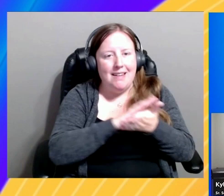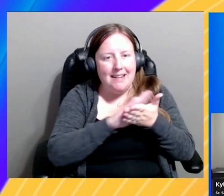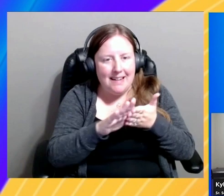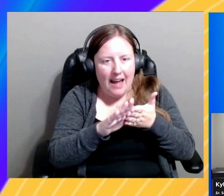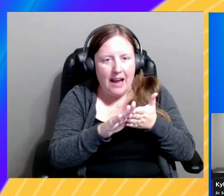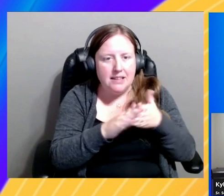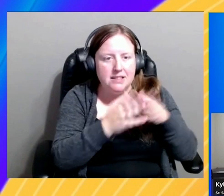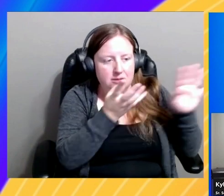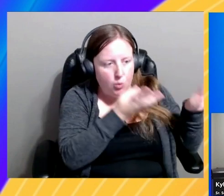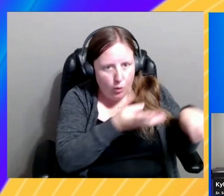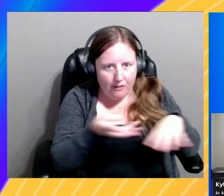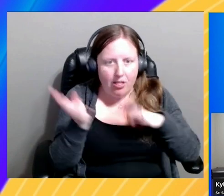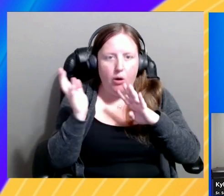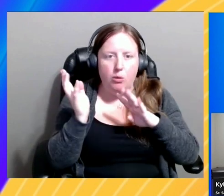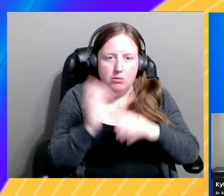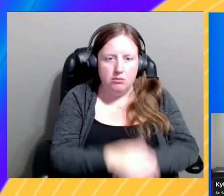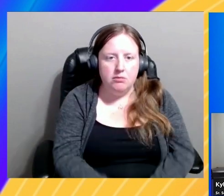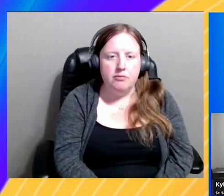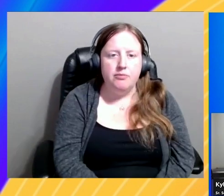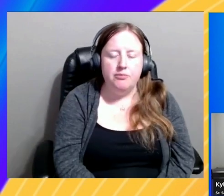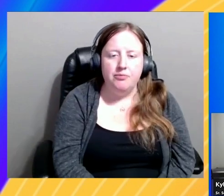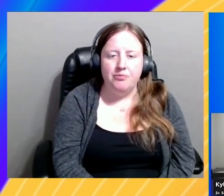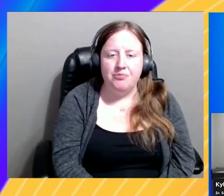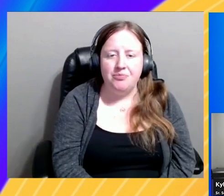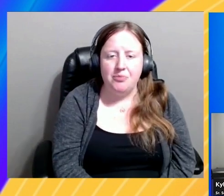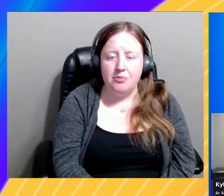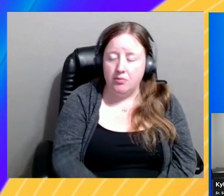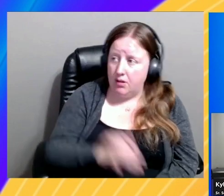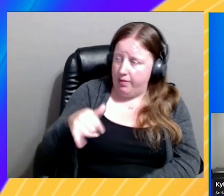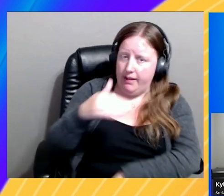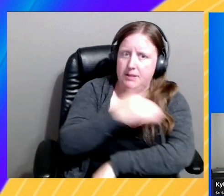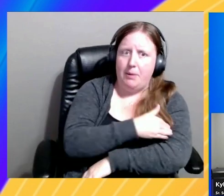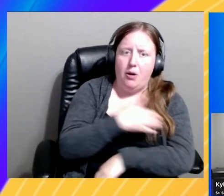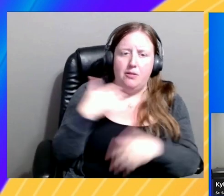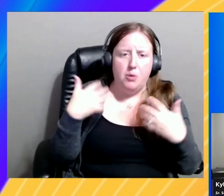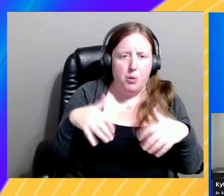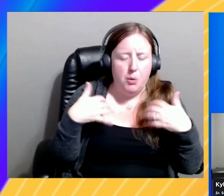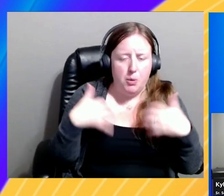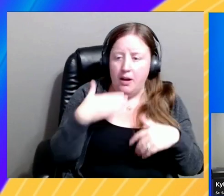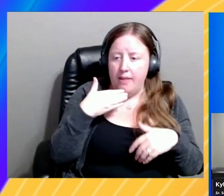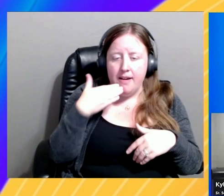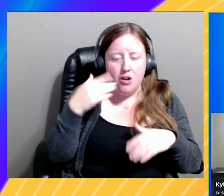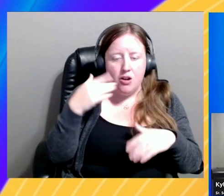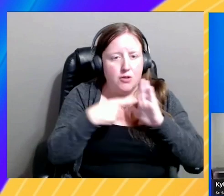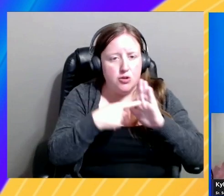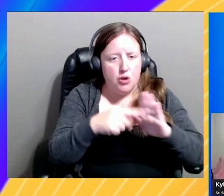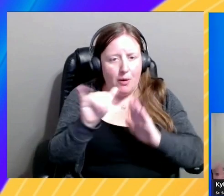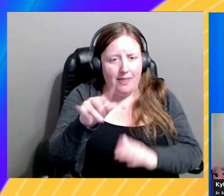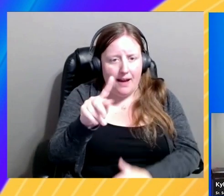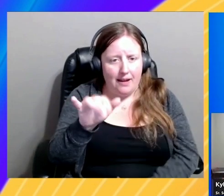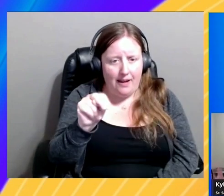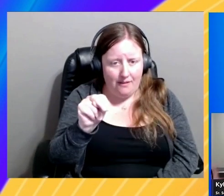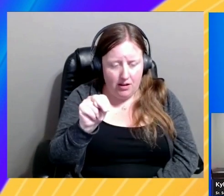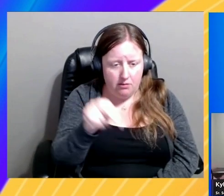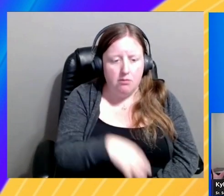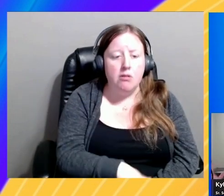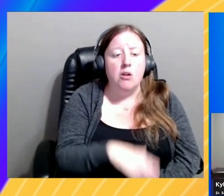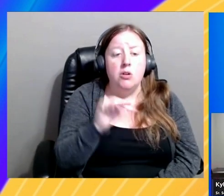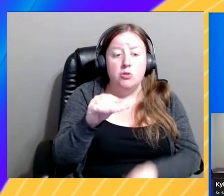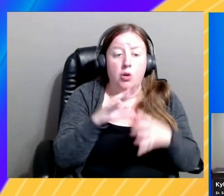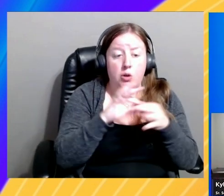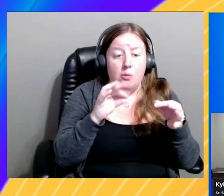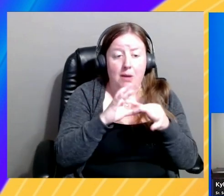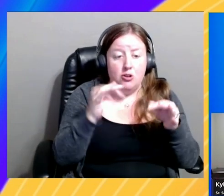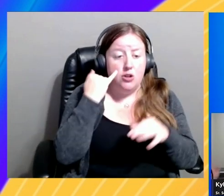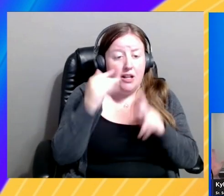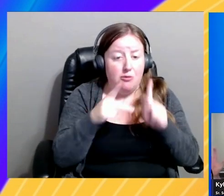workflow. That is powerful. And thank you for showing that, Kevin. And then, you mentioned that if folks want to get their